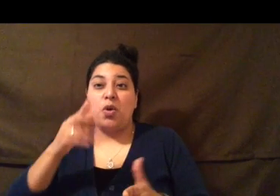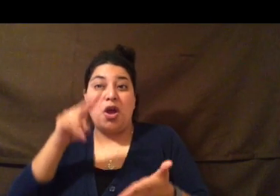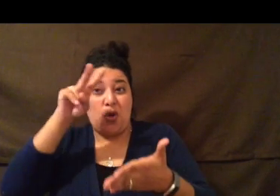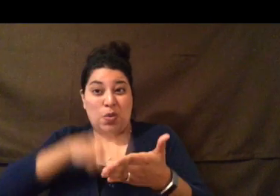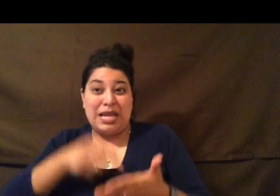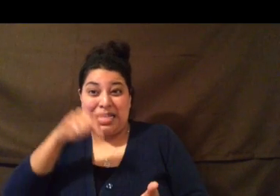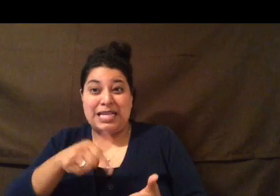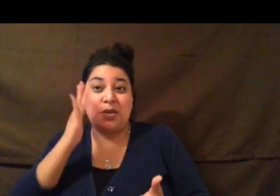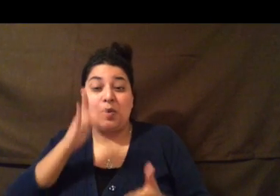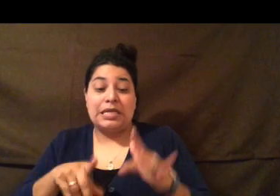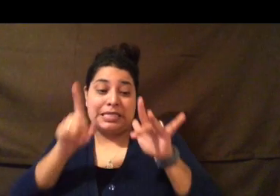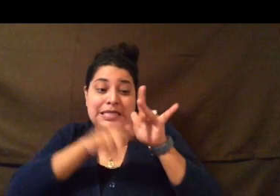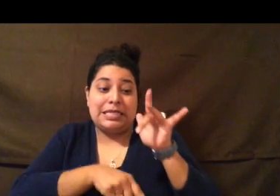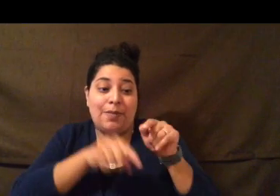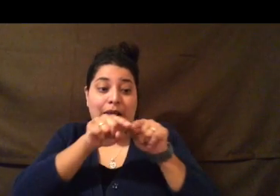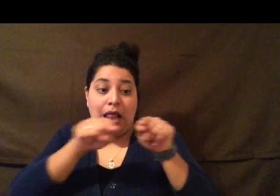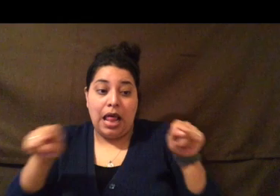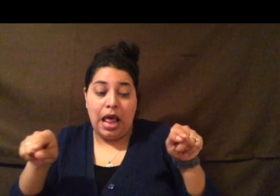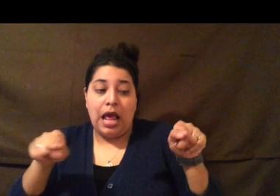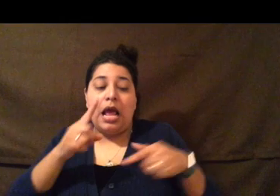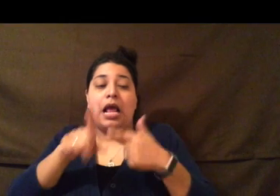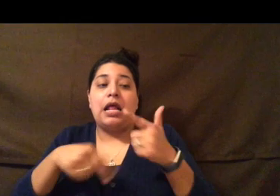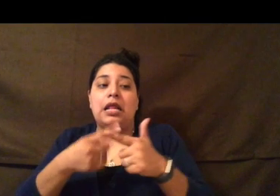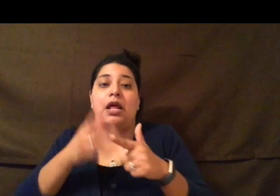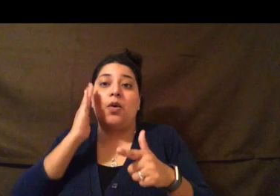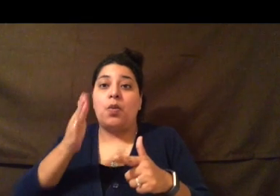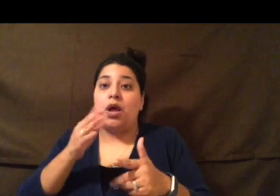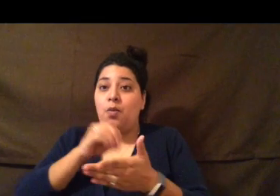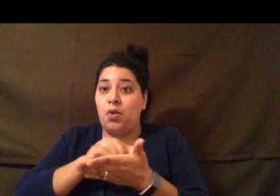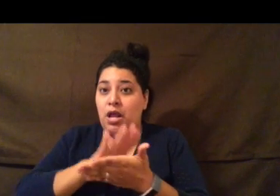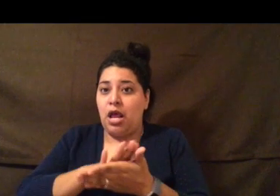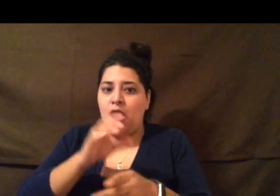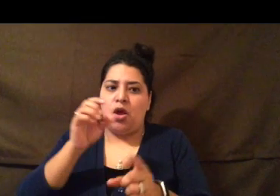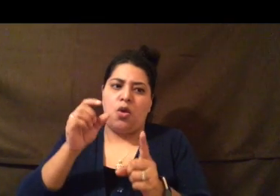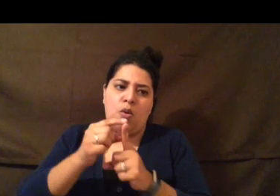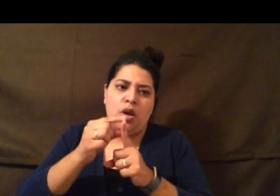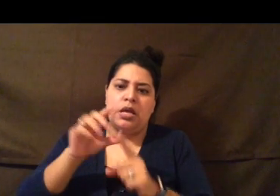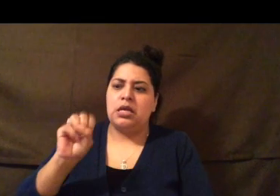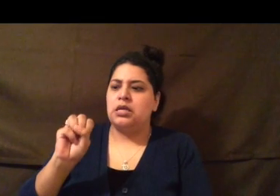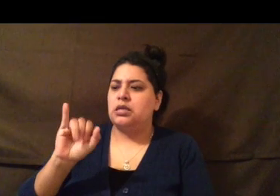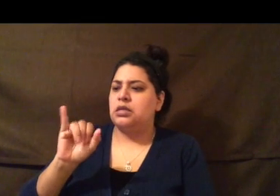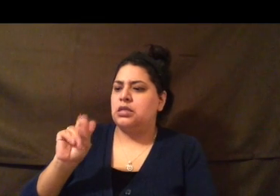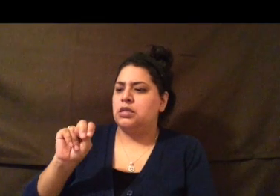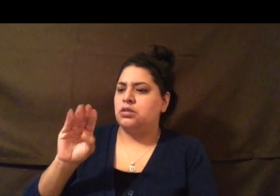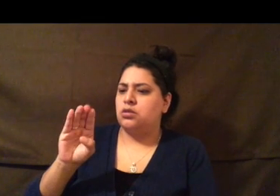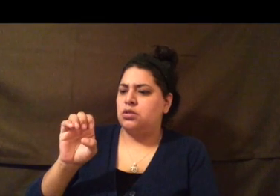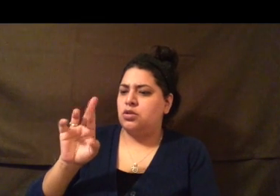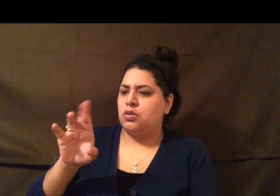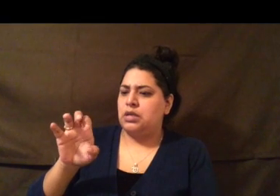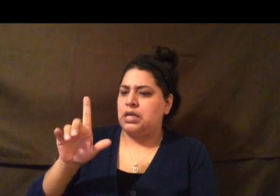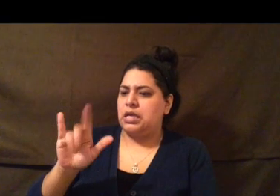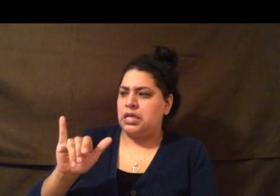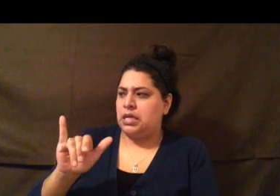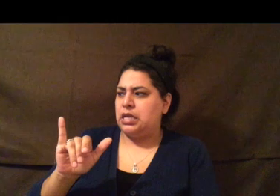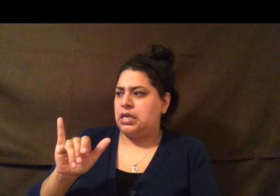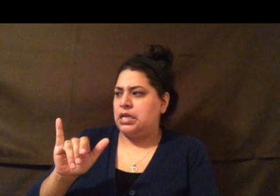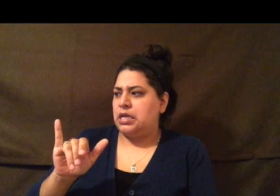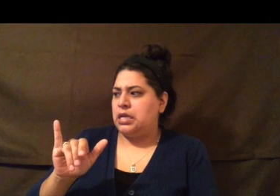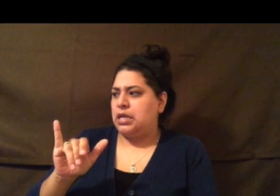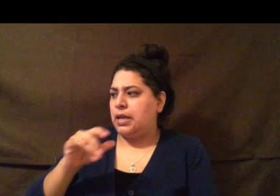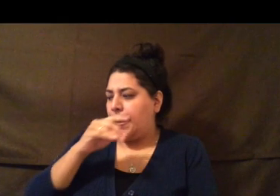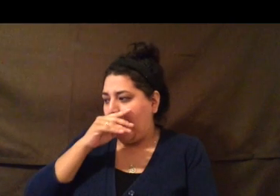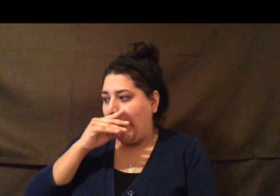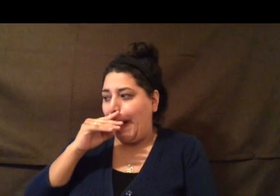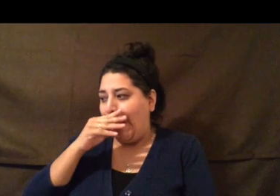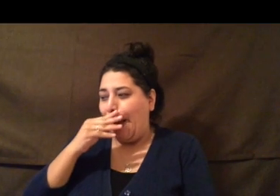am going to skip a line, and I am going to write the word sincerely, and I am almost out of